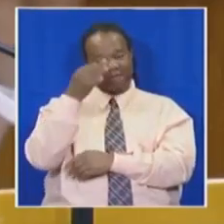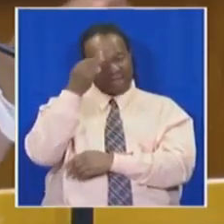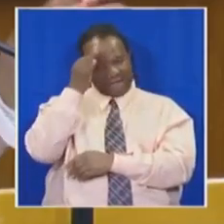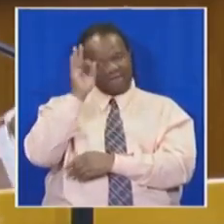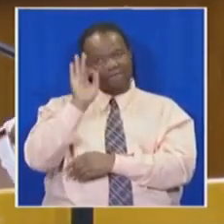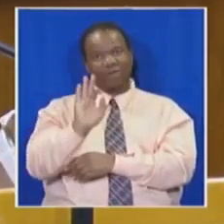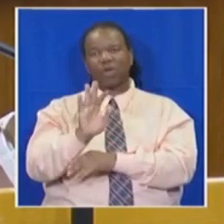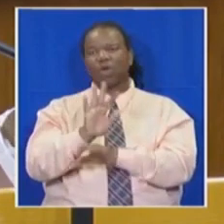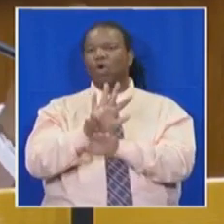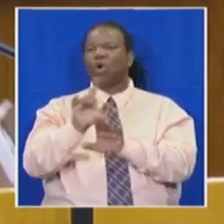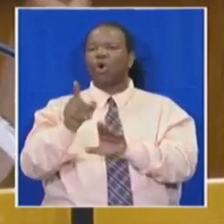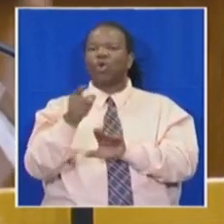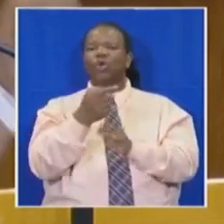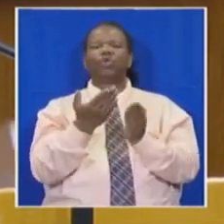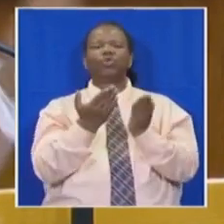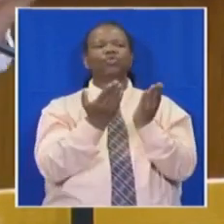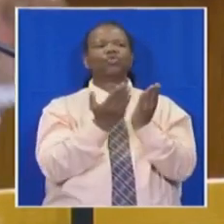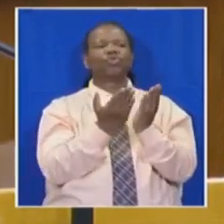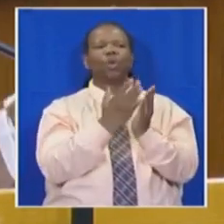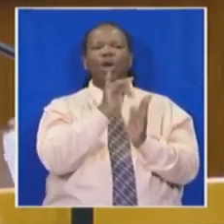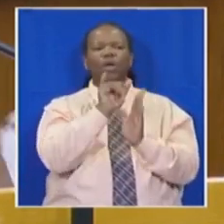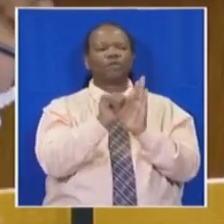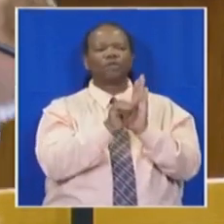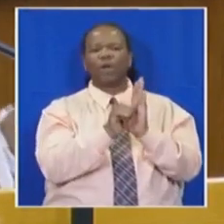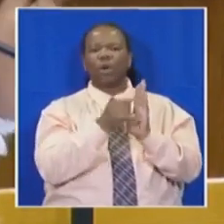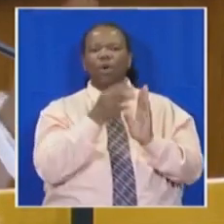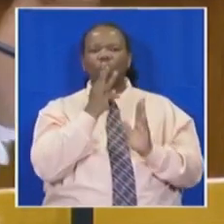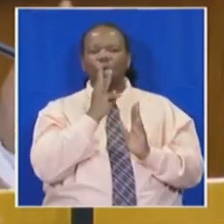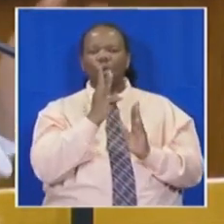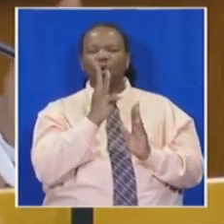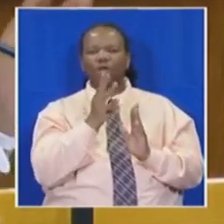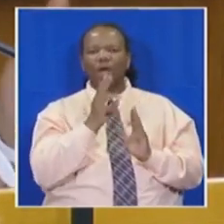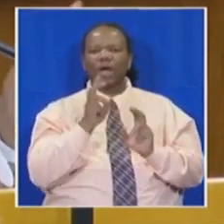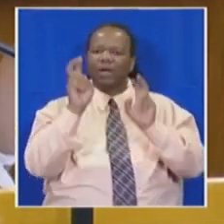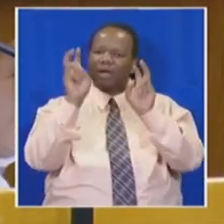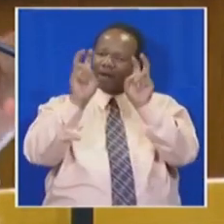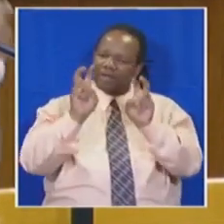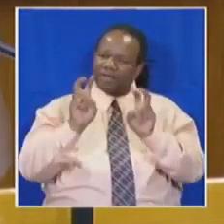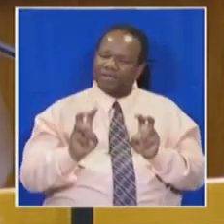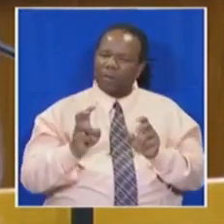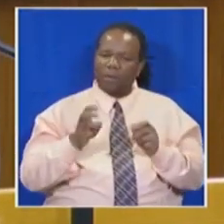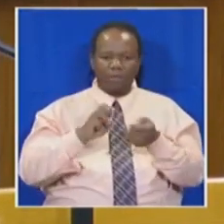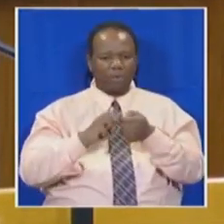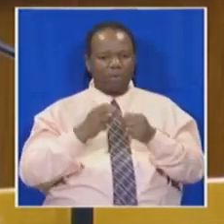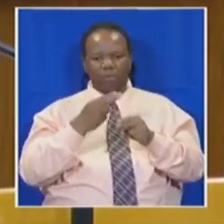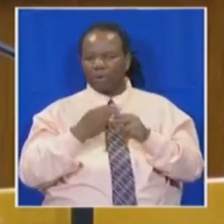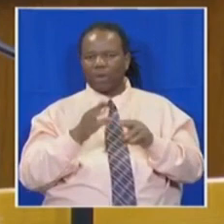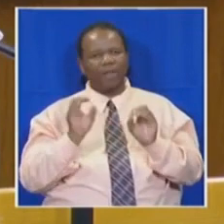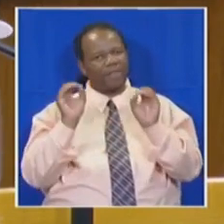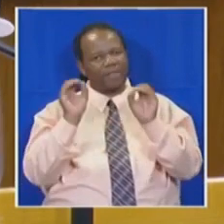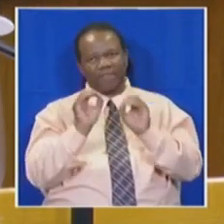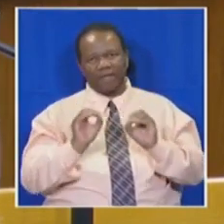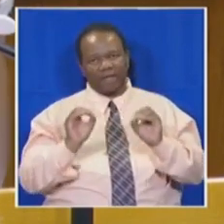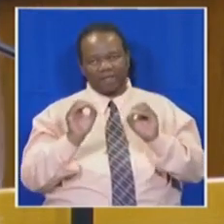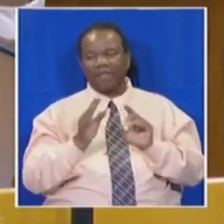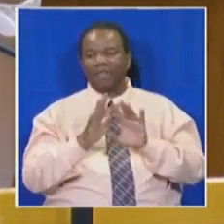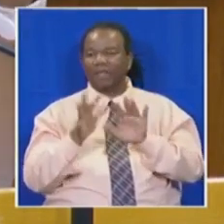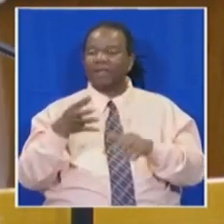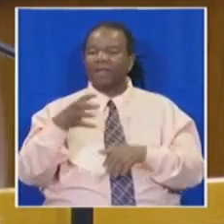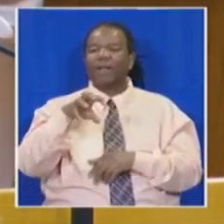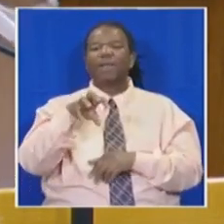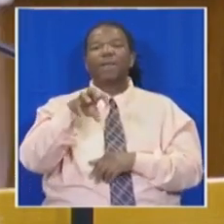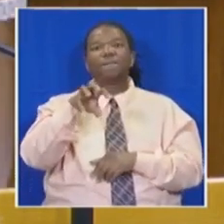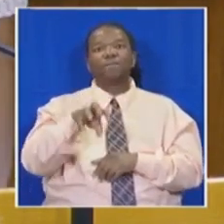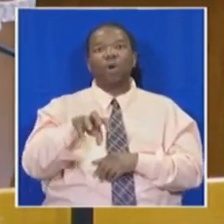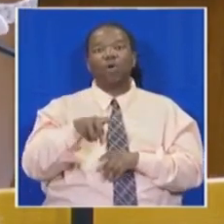Cape schools were identified as being without water, electricity, or sanitation in 2016. The province is constantly in the top